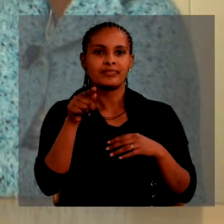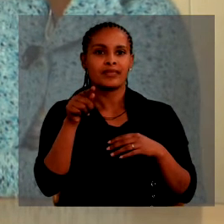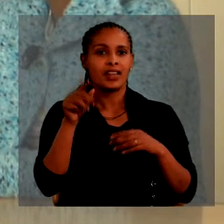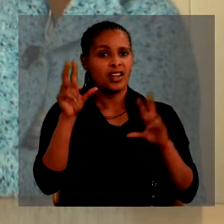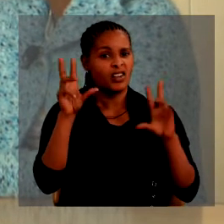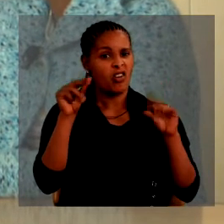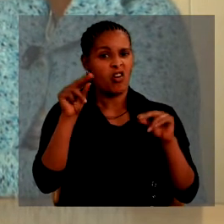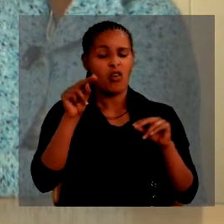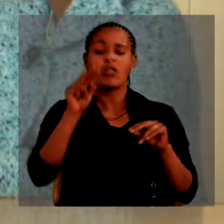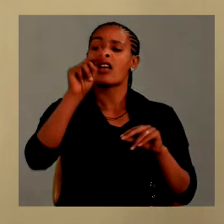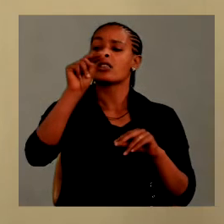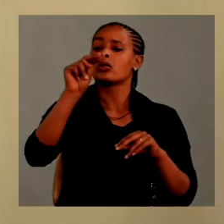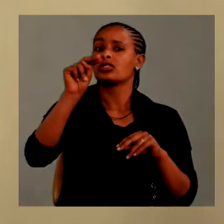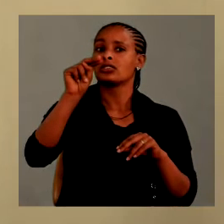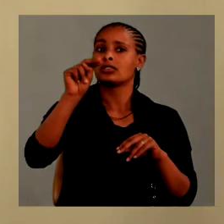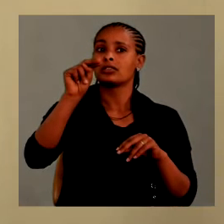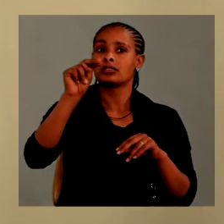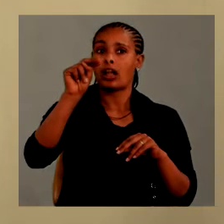Nitrogen,